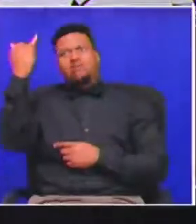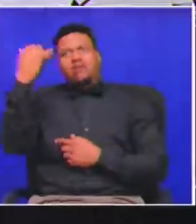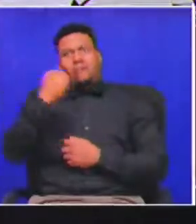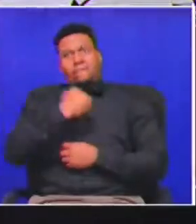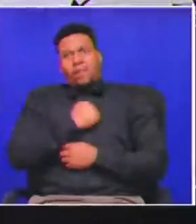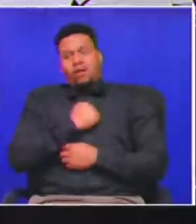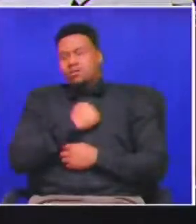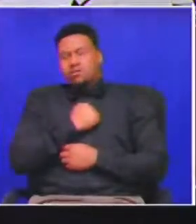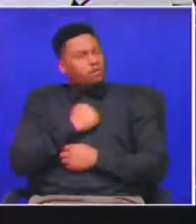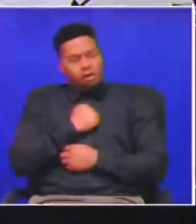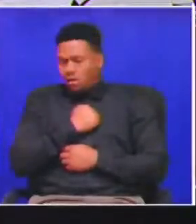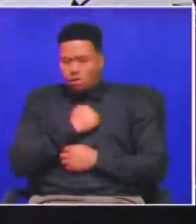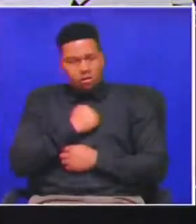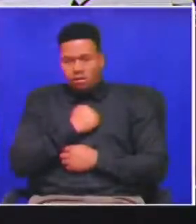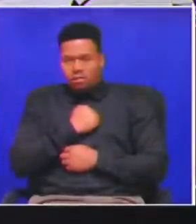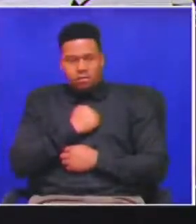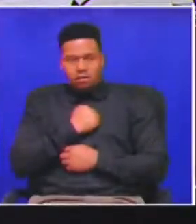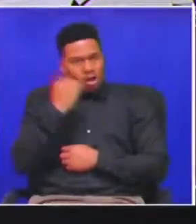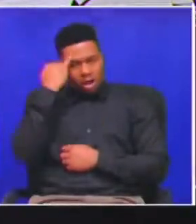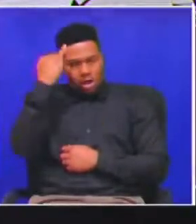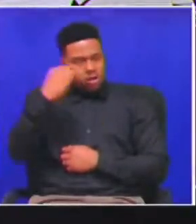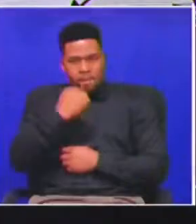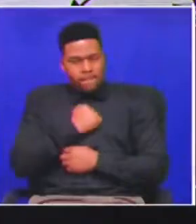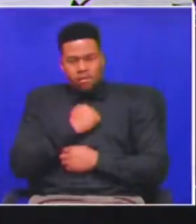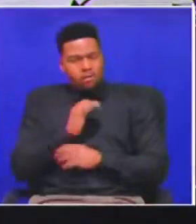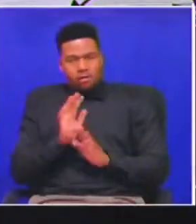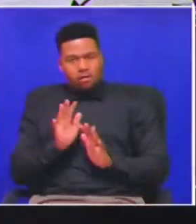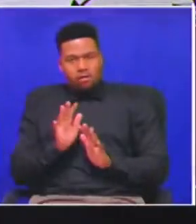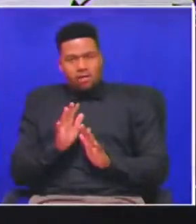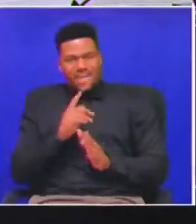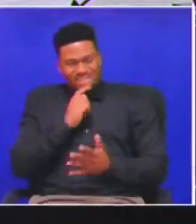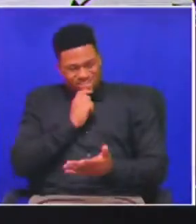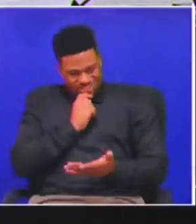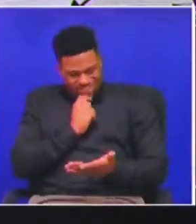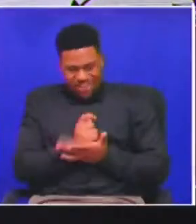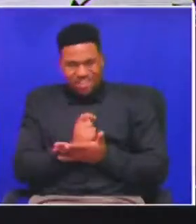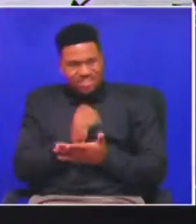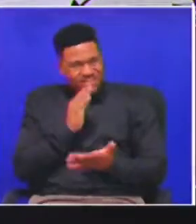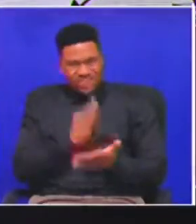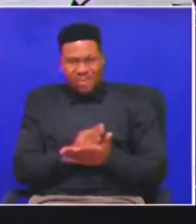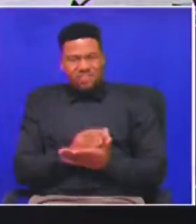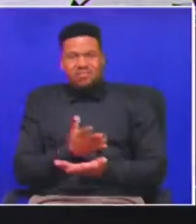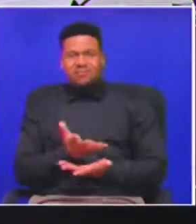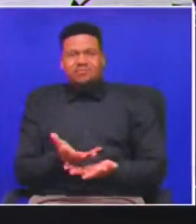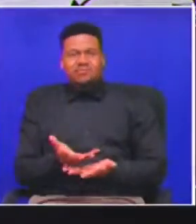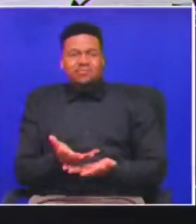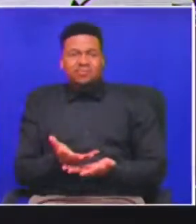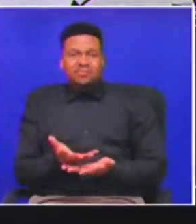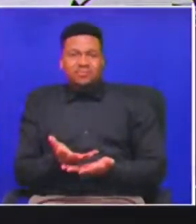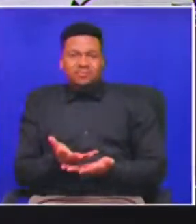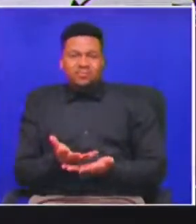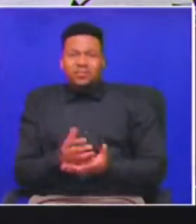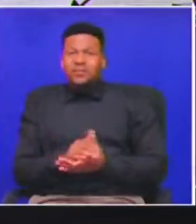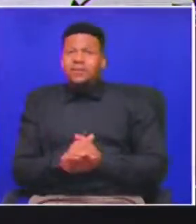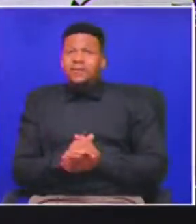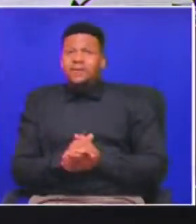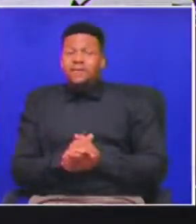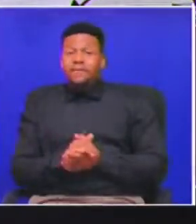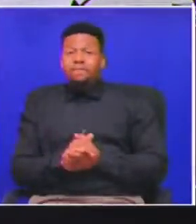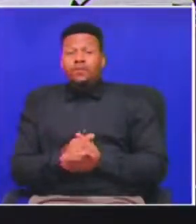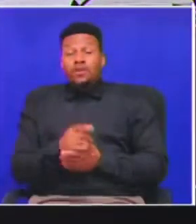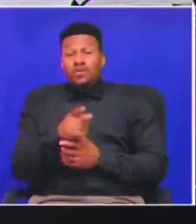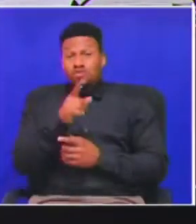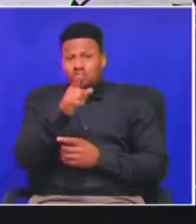no ideology. It's just fact. What you may perceive as